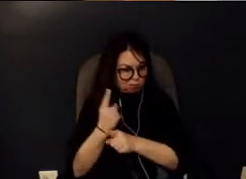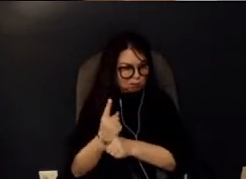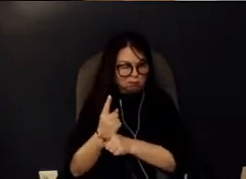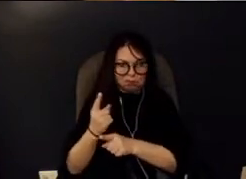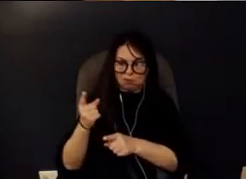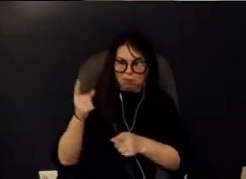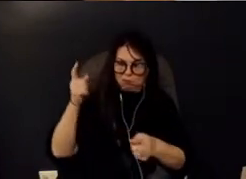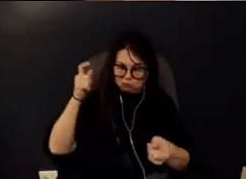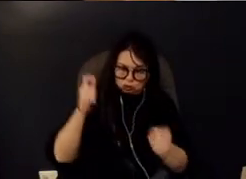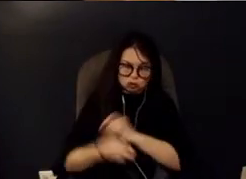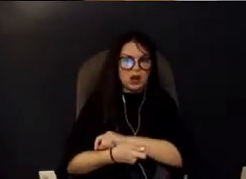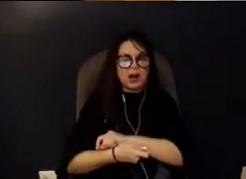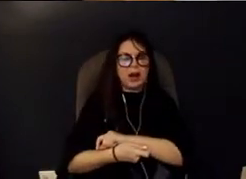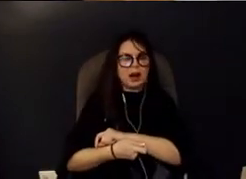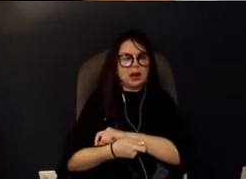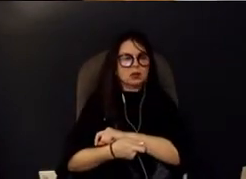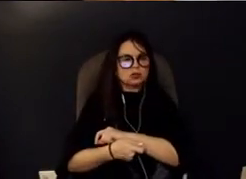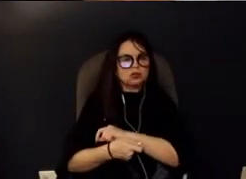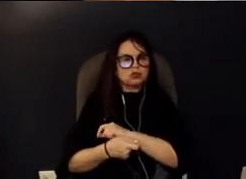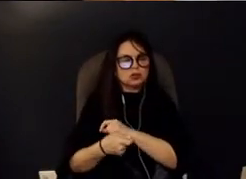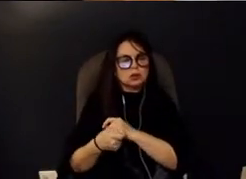year numbers beyond